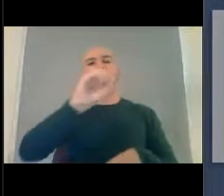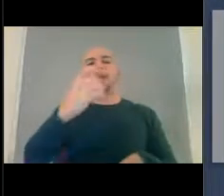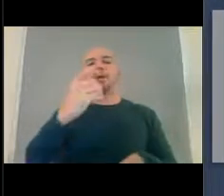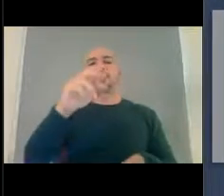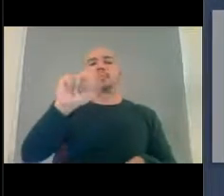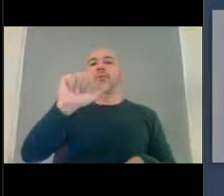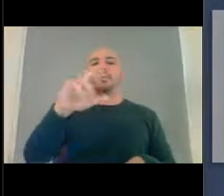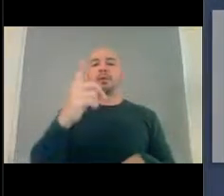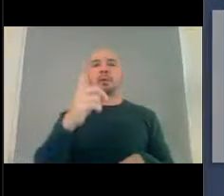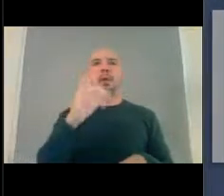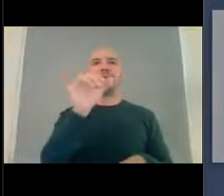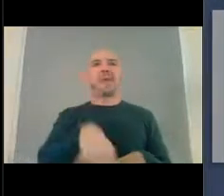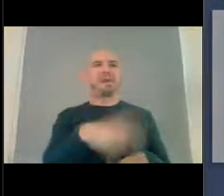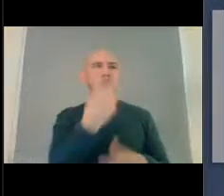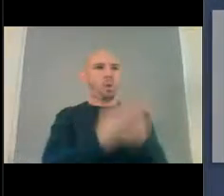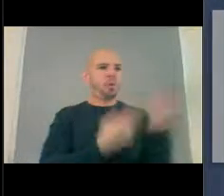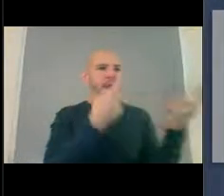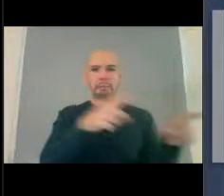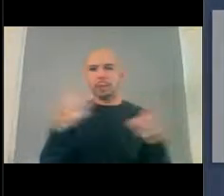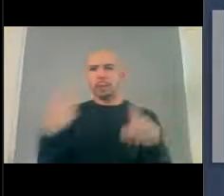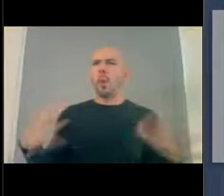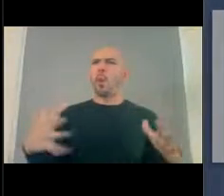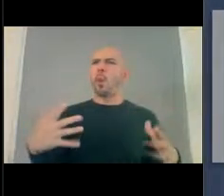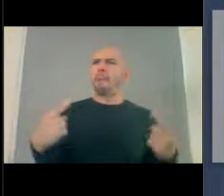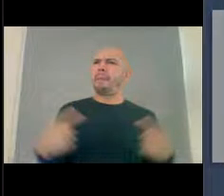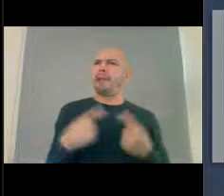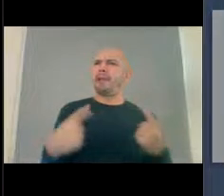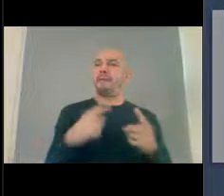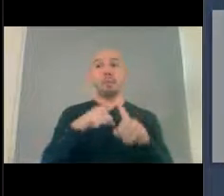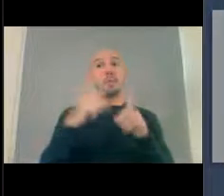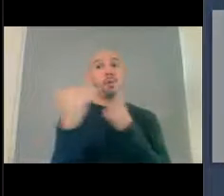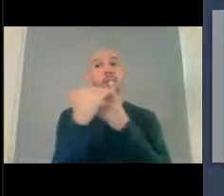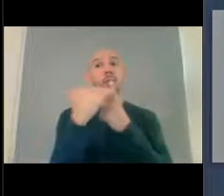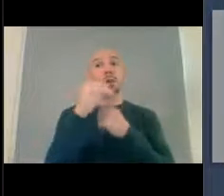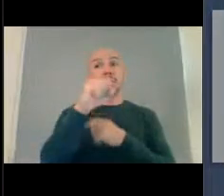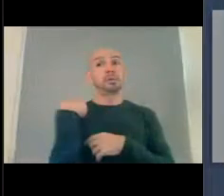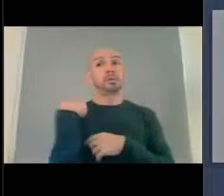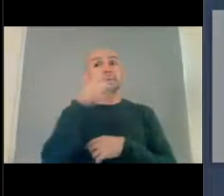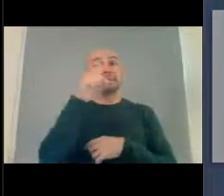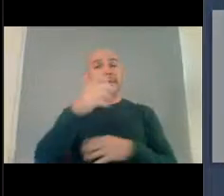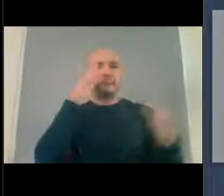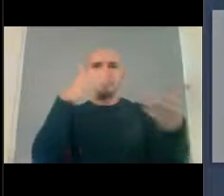of why calsta and our departments continue to make safety our highest priority